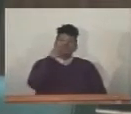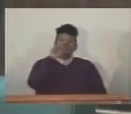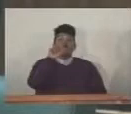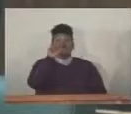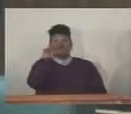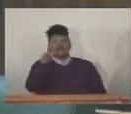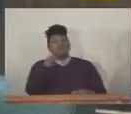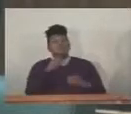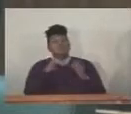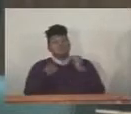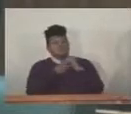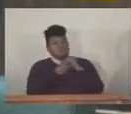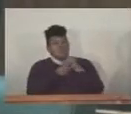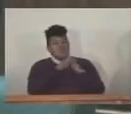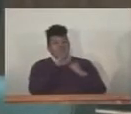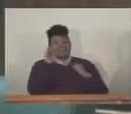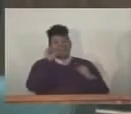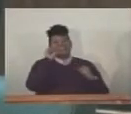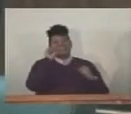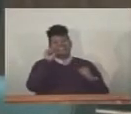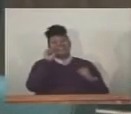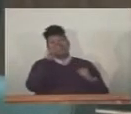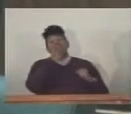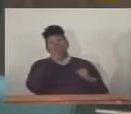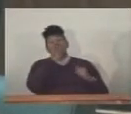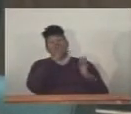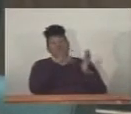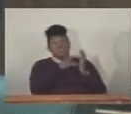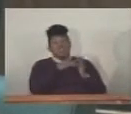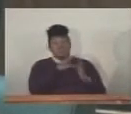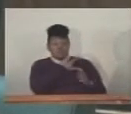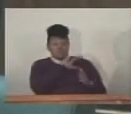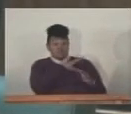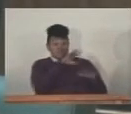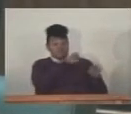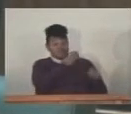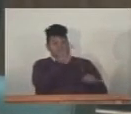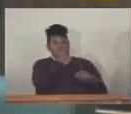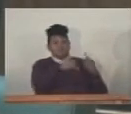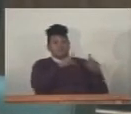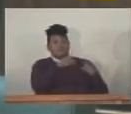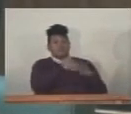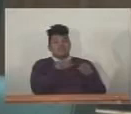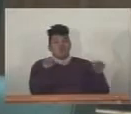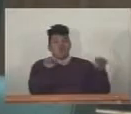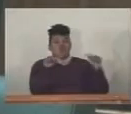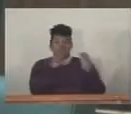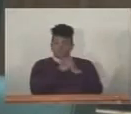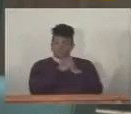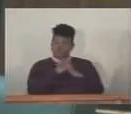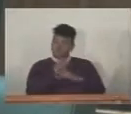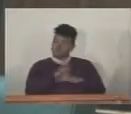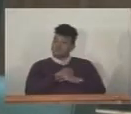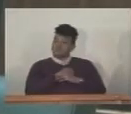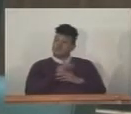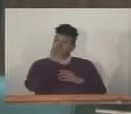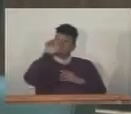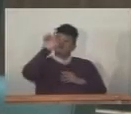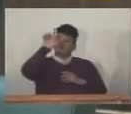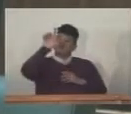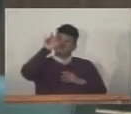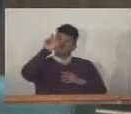Central Police apprehended 2 persons of interest in August Town on the 23rd of